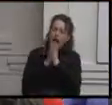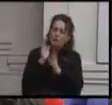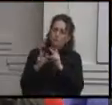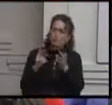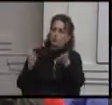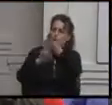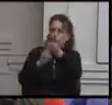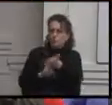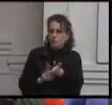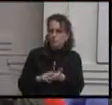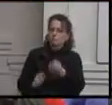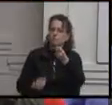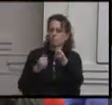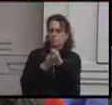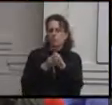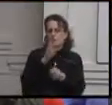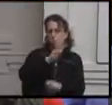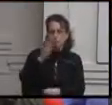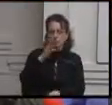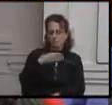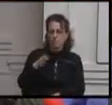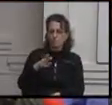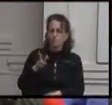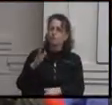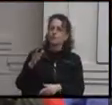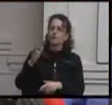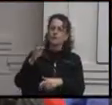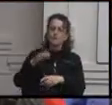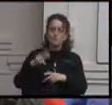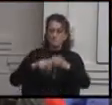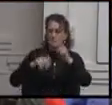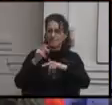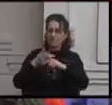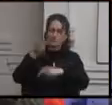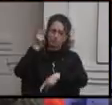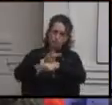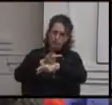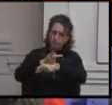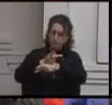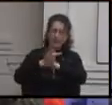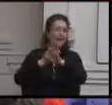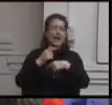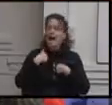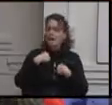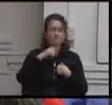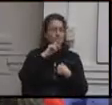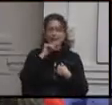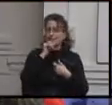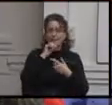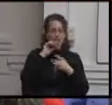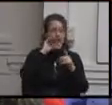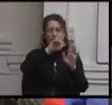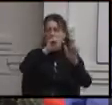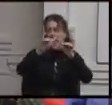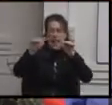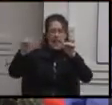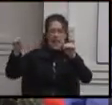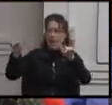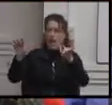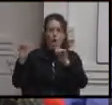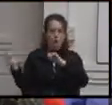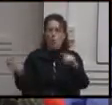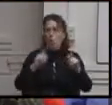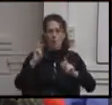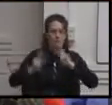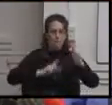so if someone on the folks on the board change their mind about wanting to close. I read the article in today's paper, Patrick, and